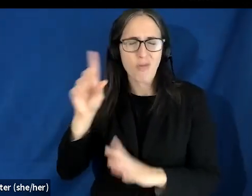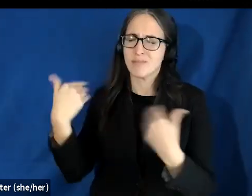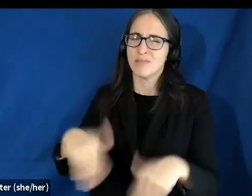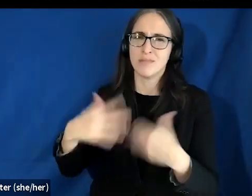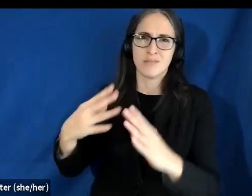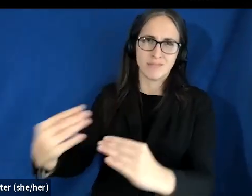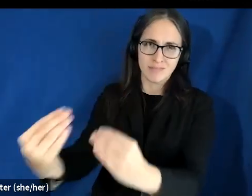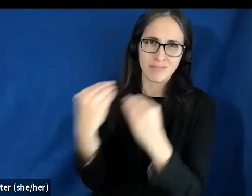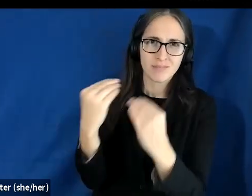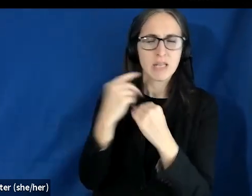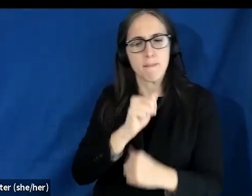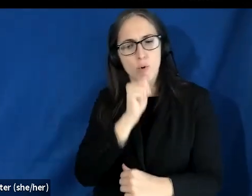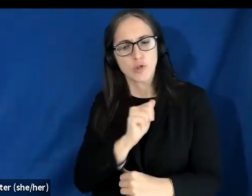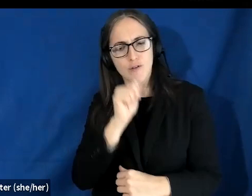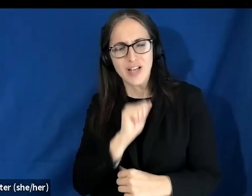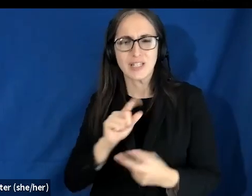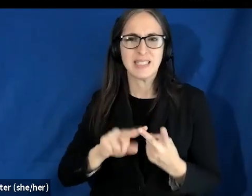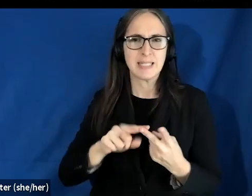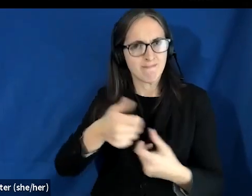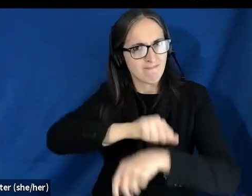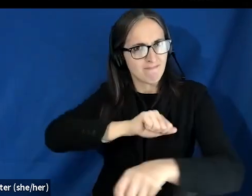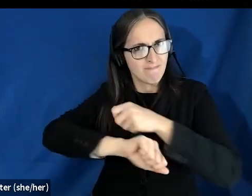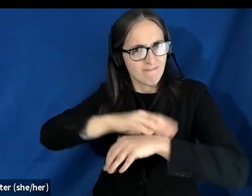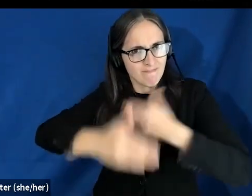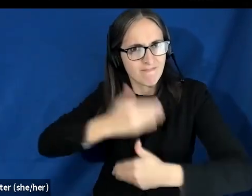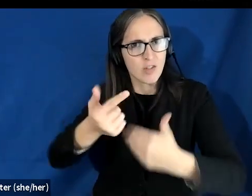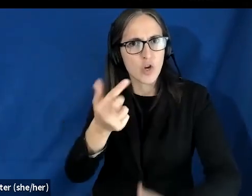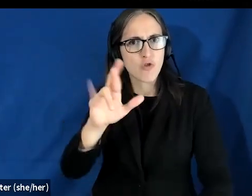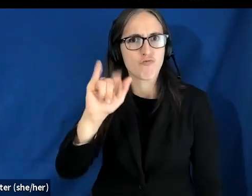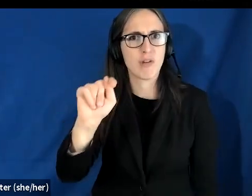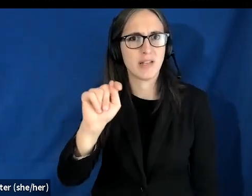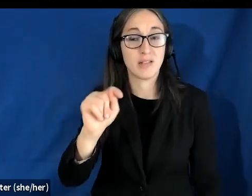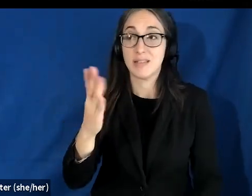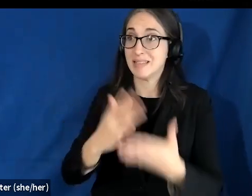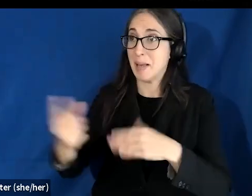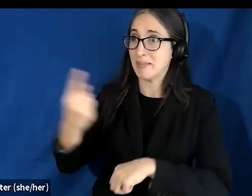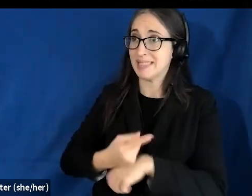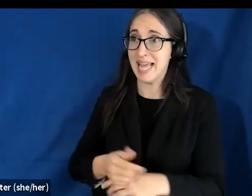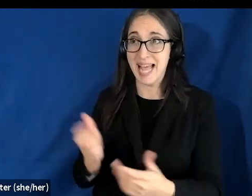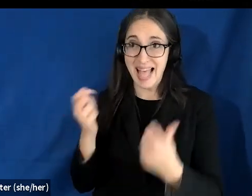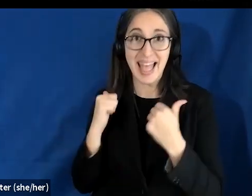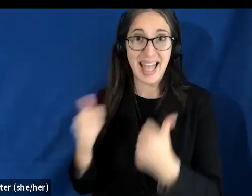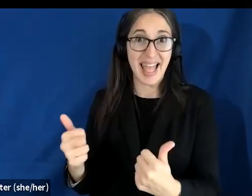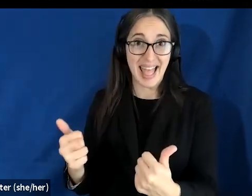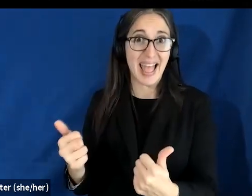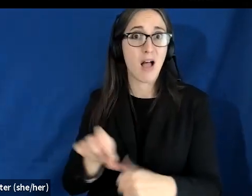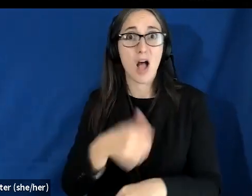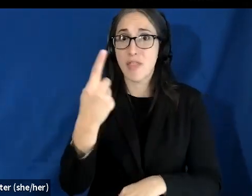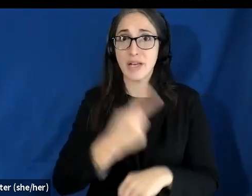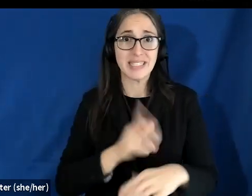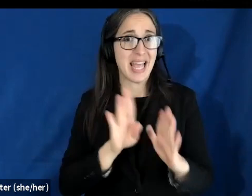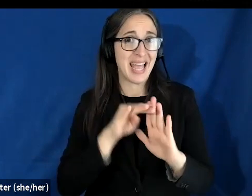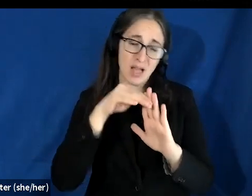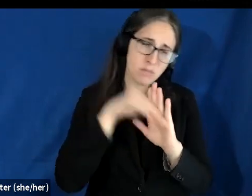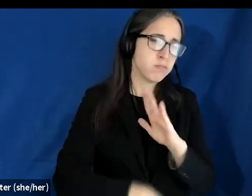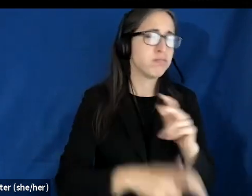it's not always going to be 70 and sunny every day. There'll be days where there'll be, you'll be happy, and there'll be ups, and there'll be days where it will be very, very